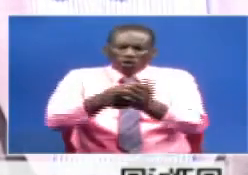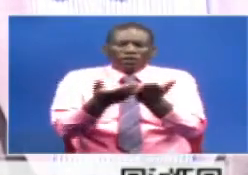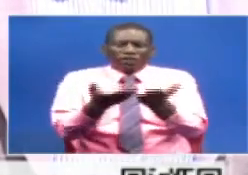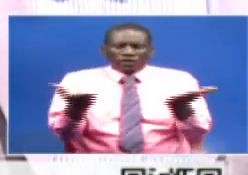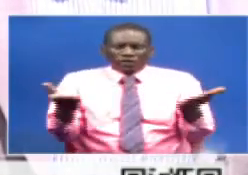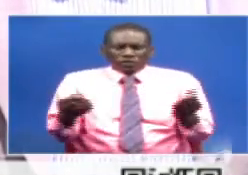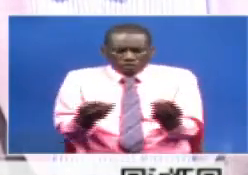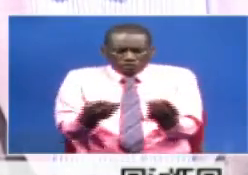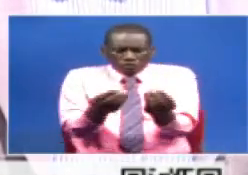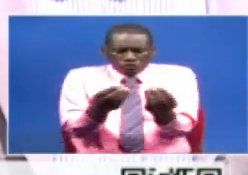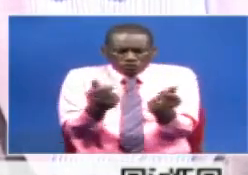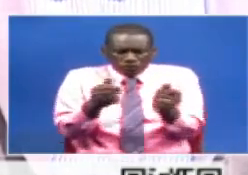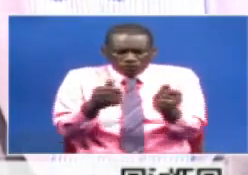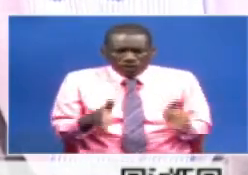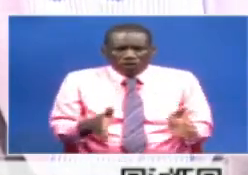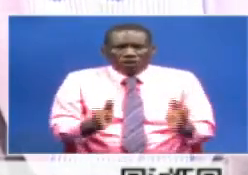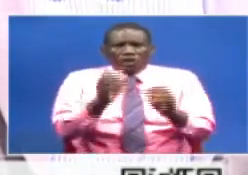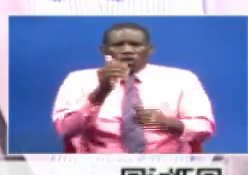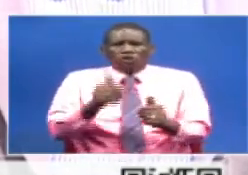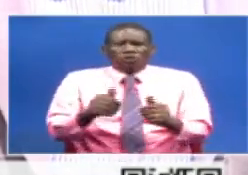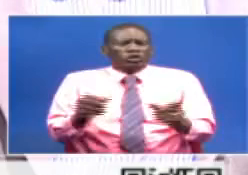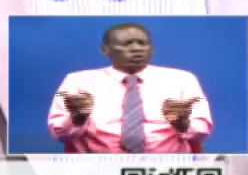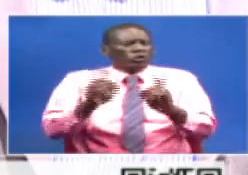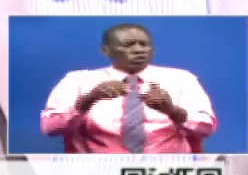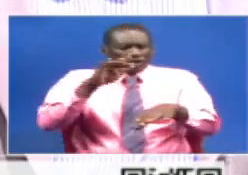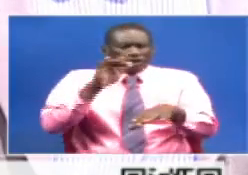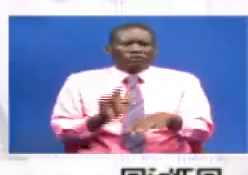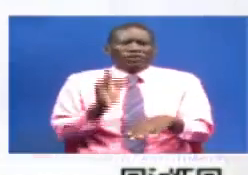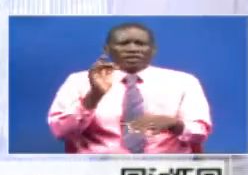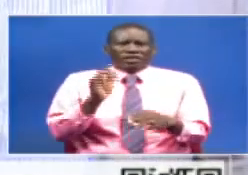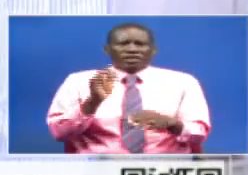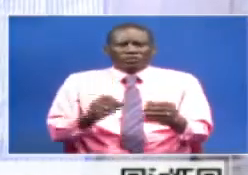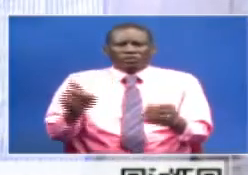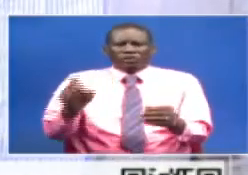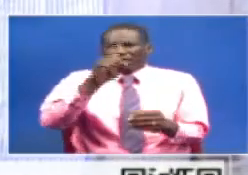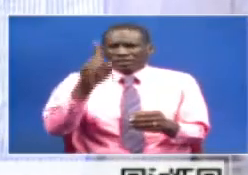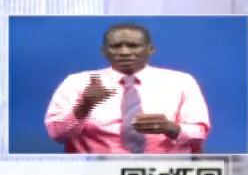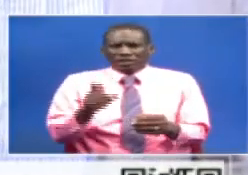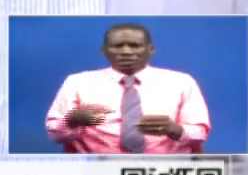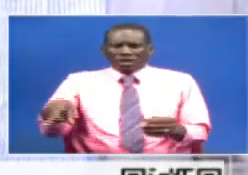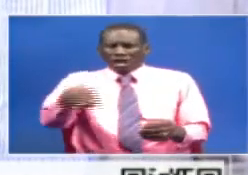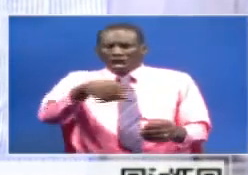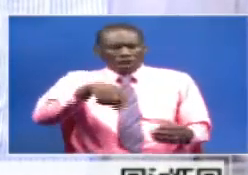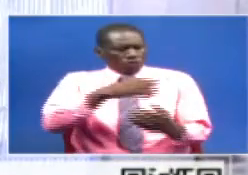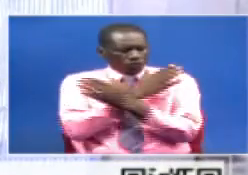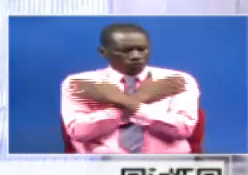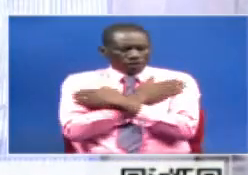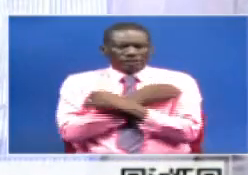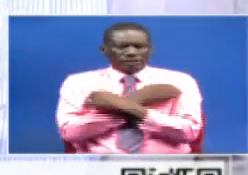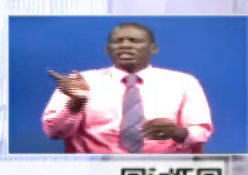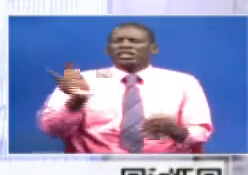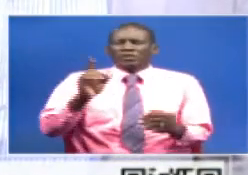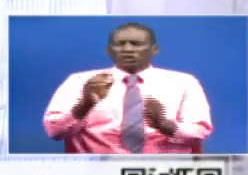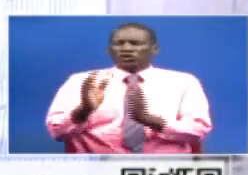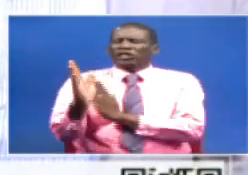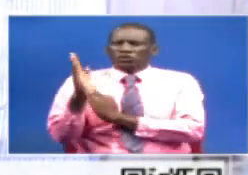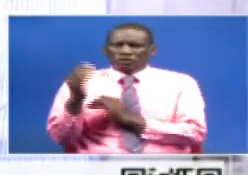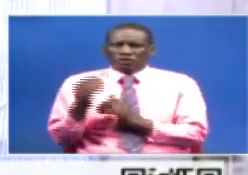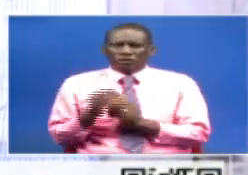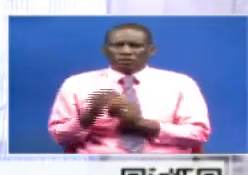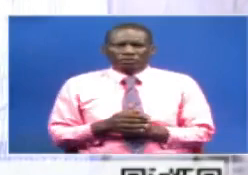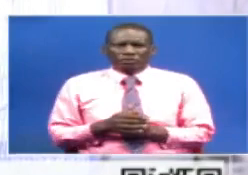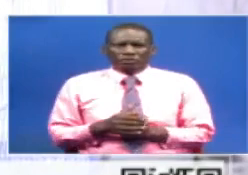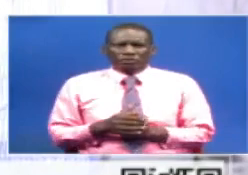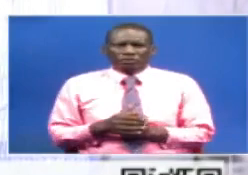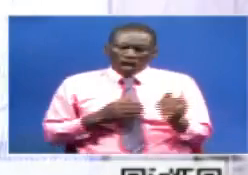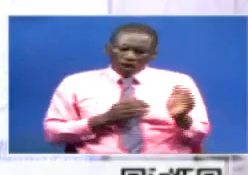all this will be dealt with in a way that it will not interfere with the examination. Our colleagues at the Ministry of